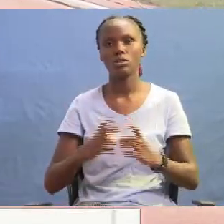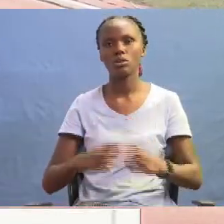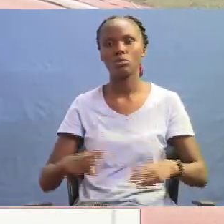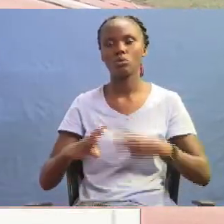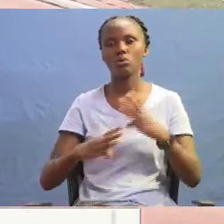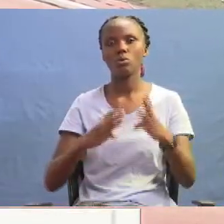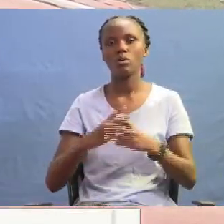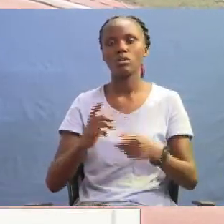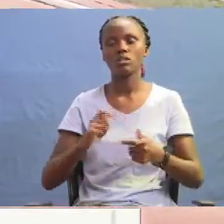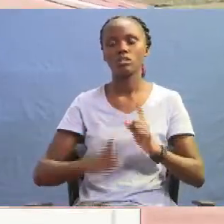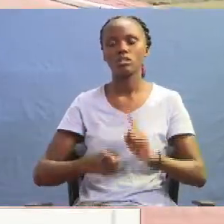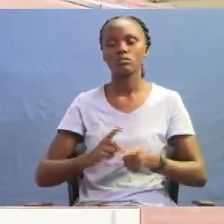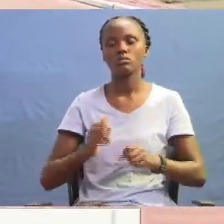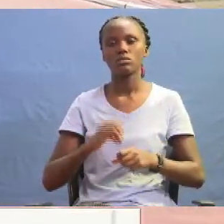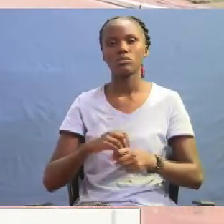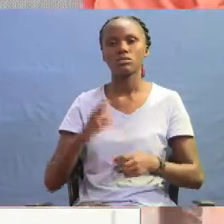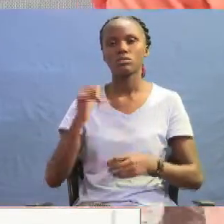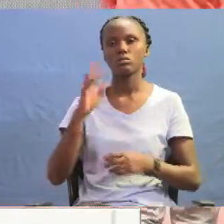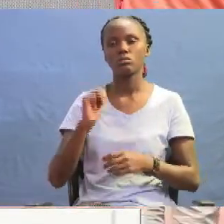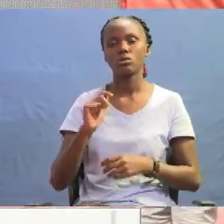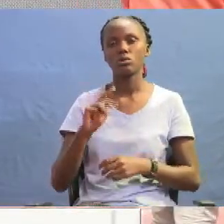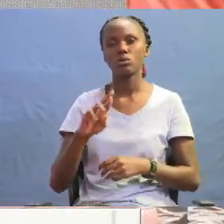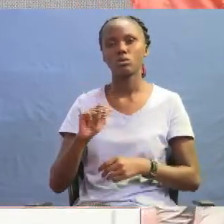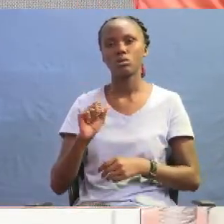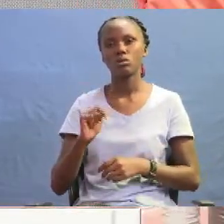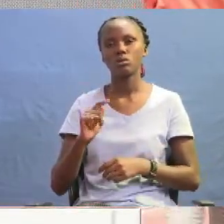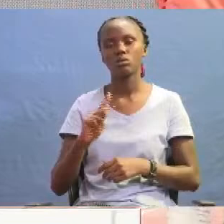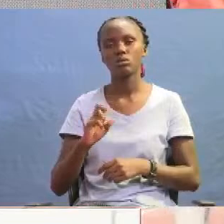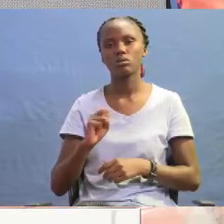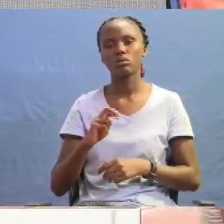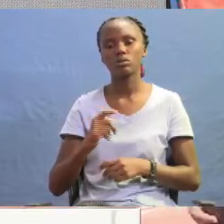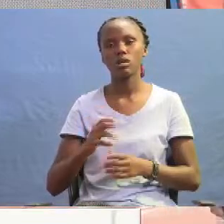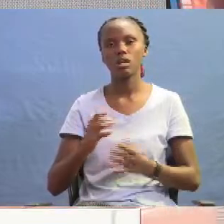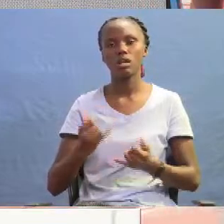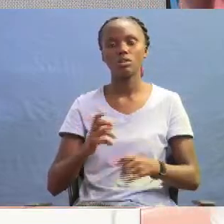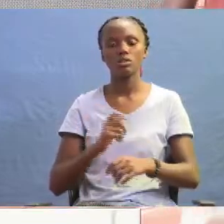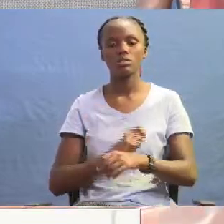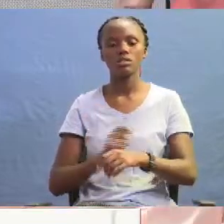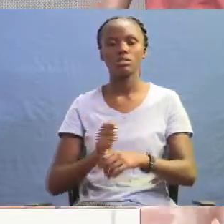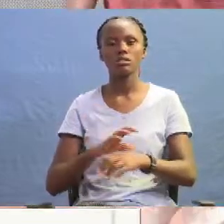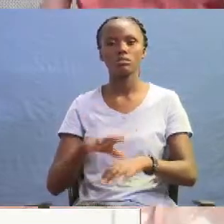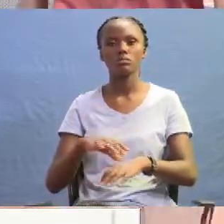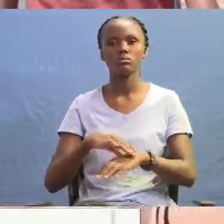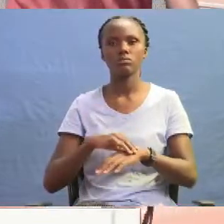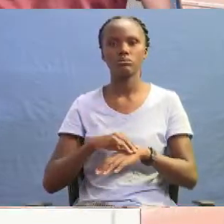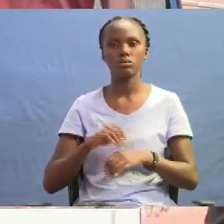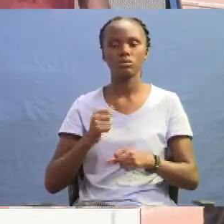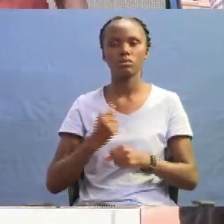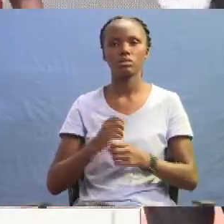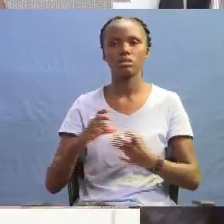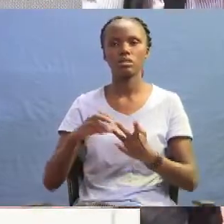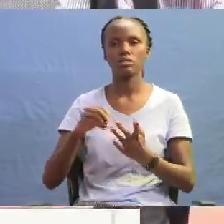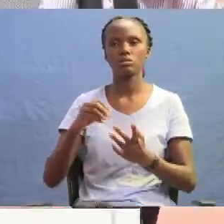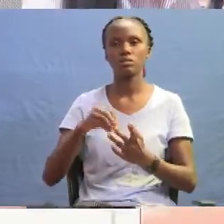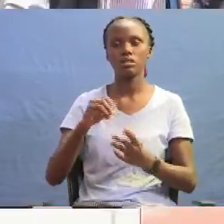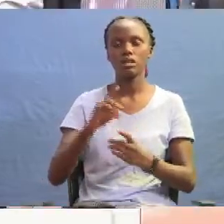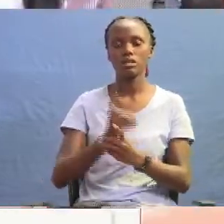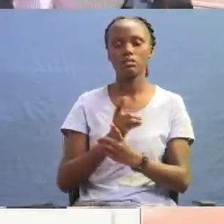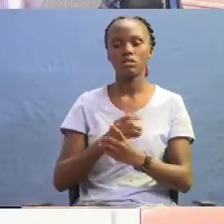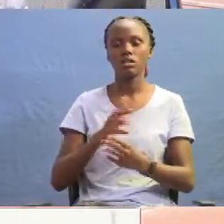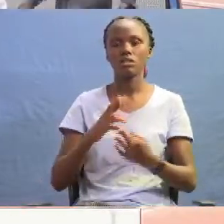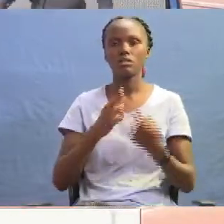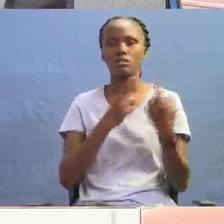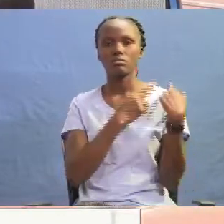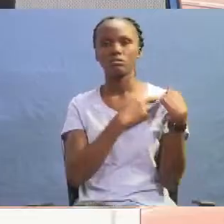champion Siofan El Bekali of Morocco. With team selection down, all eyes will be on the team that has been tasked with the